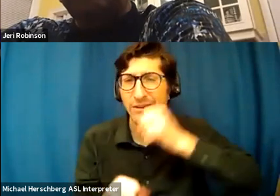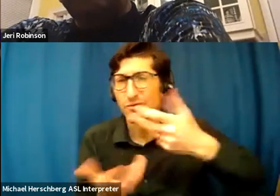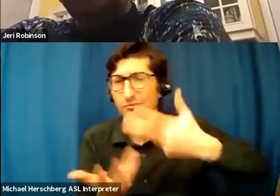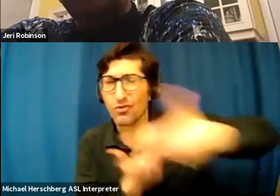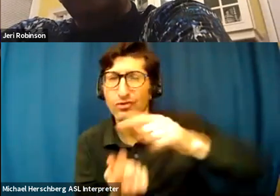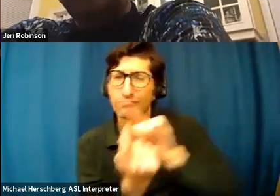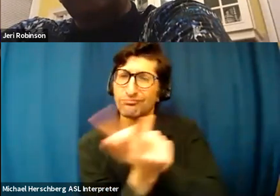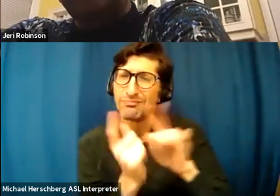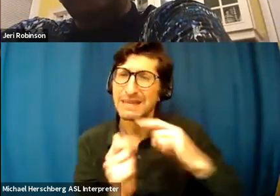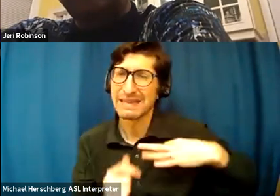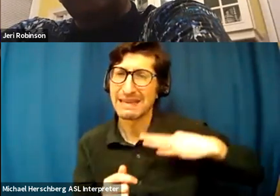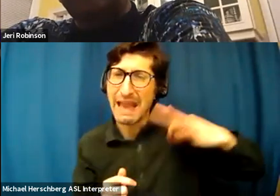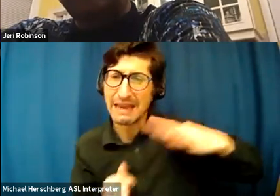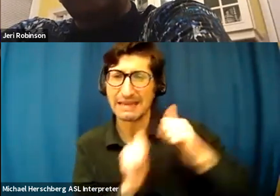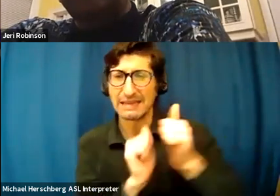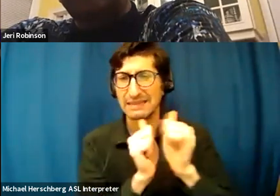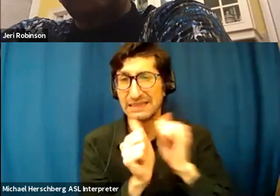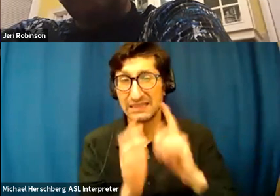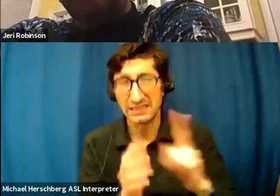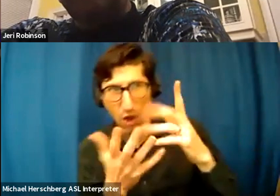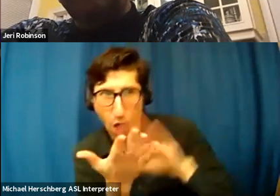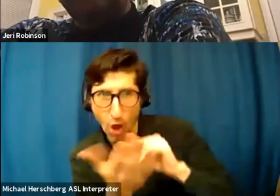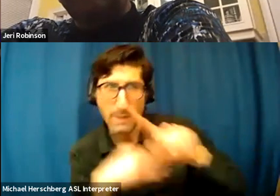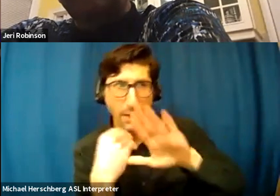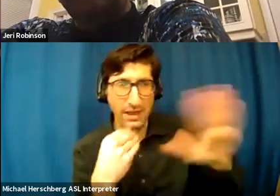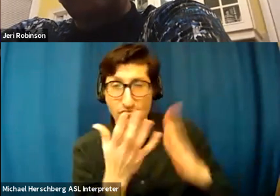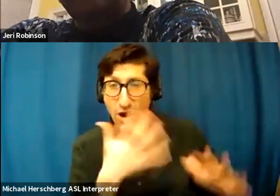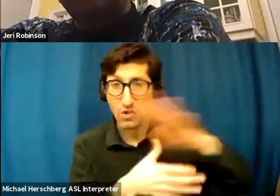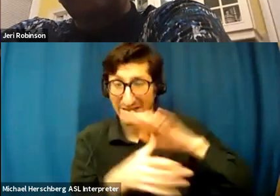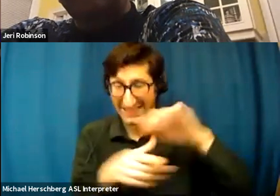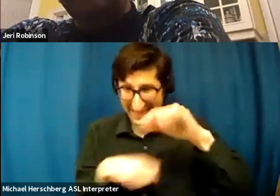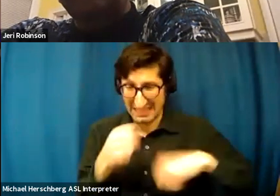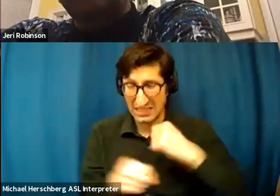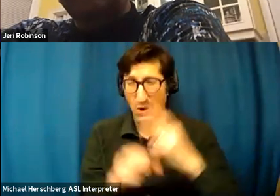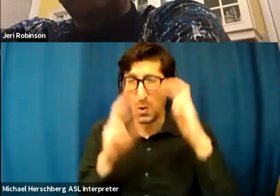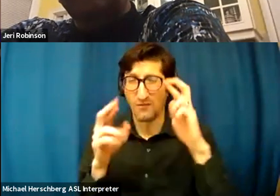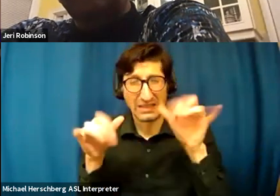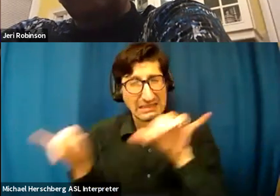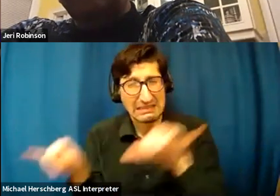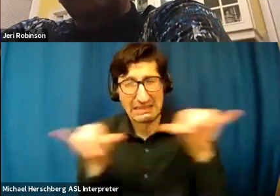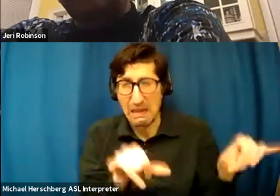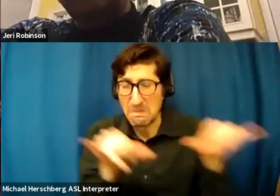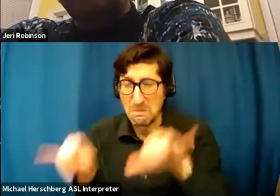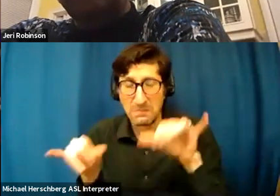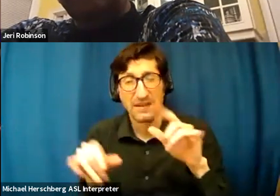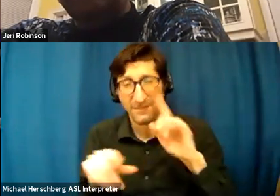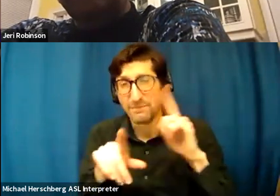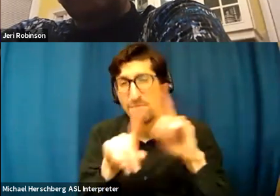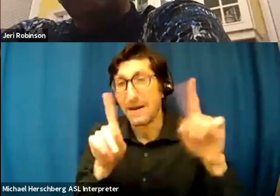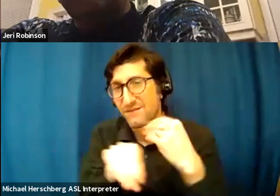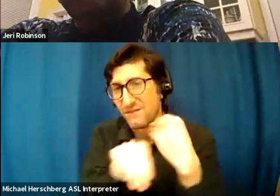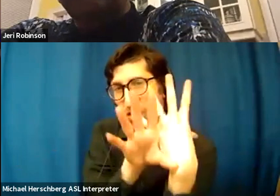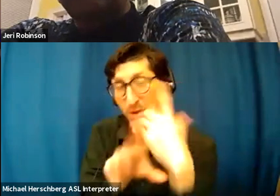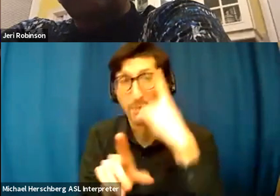and share their priorities. And we hope to use a similar strategy this year in the virtual world, keeping in mind, you know,